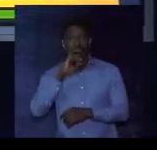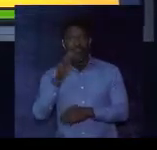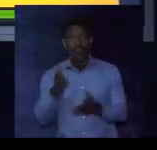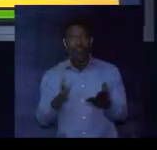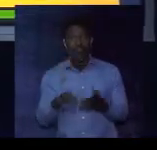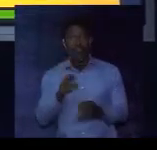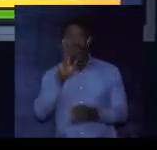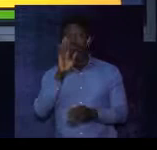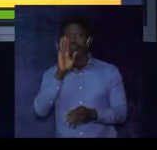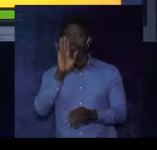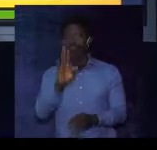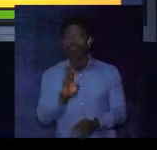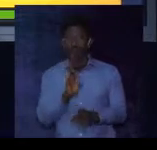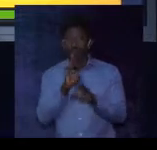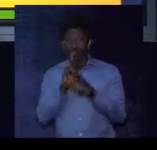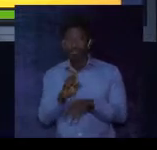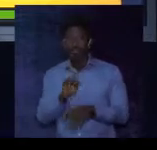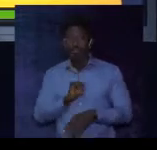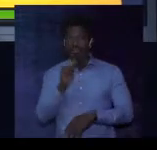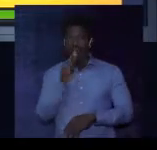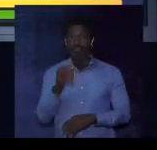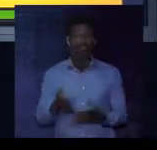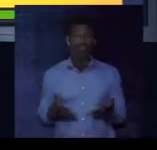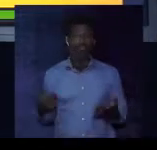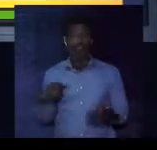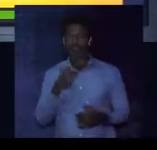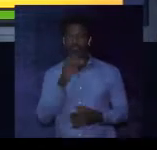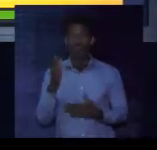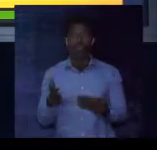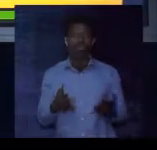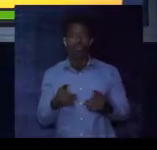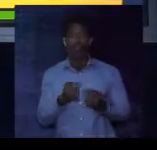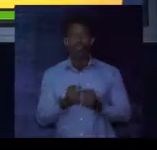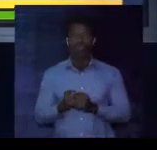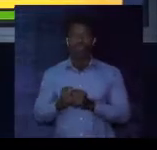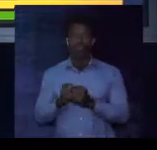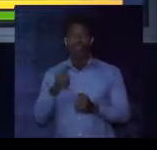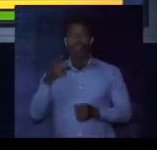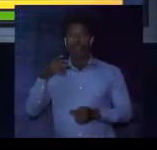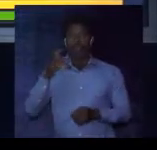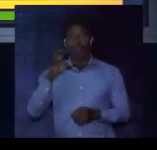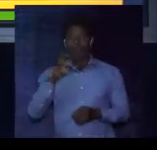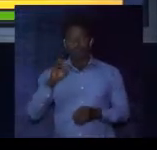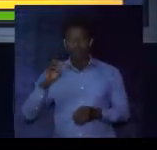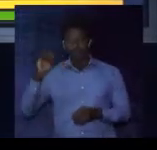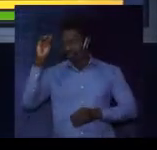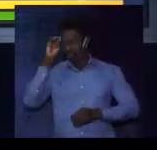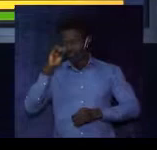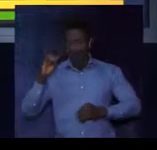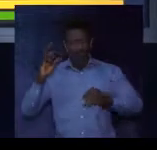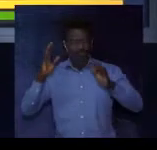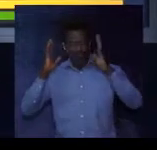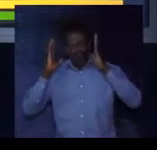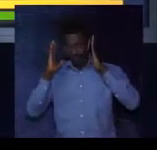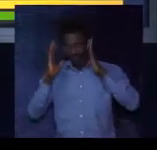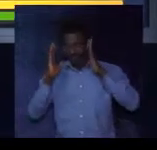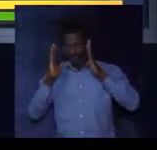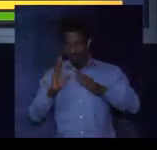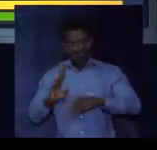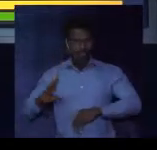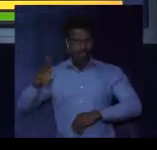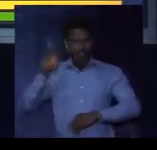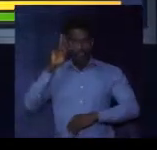is here, your response, I am also here. We are here together, 100%